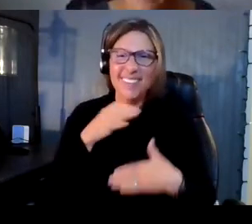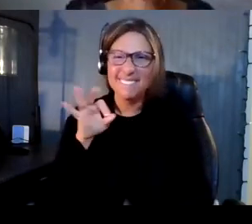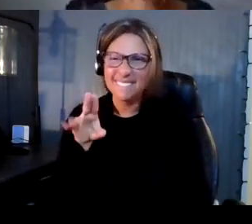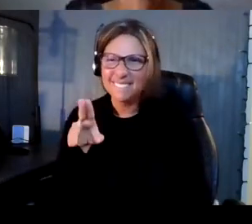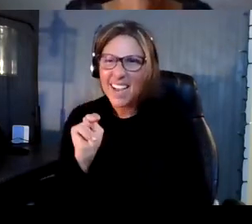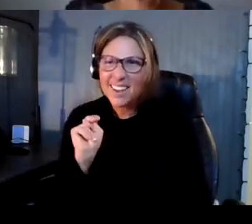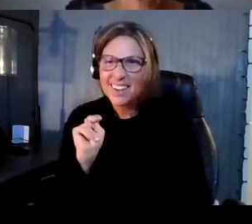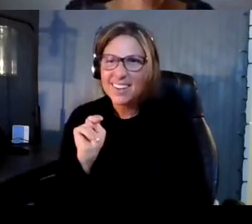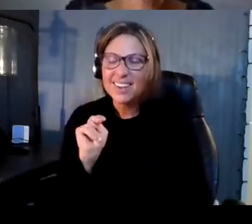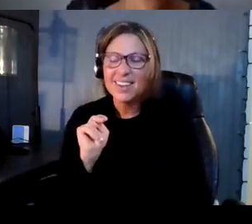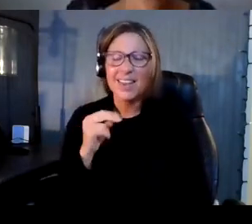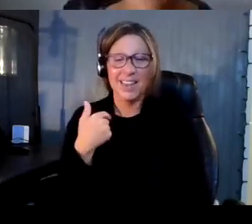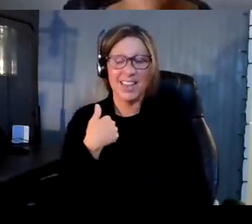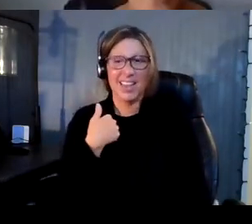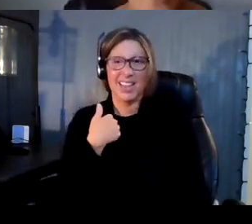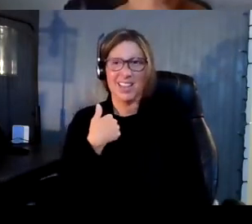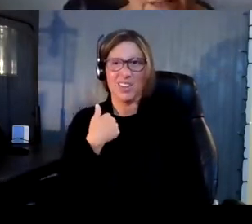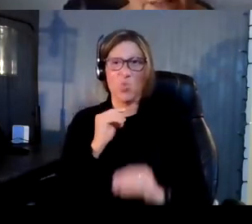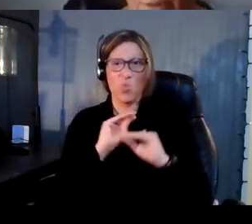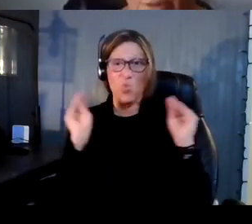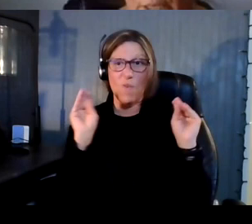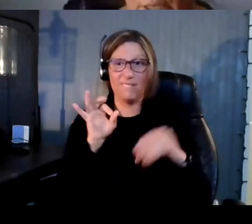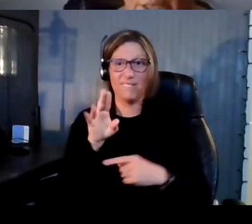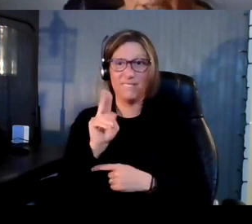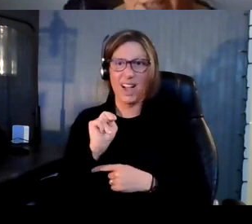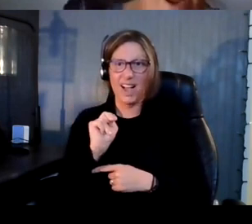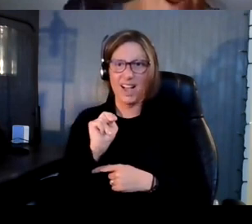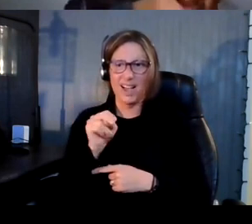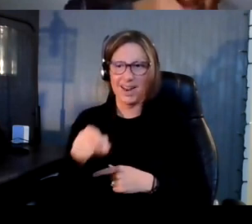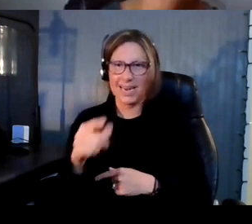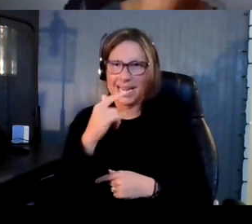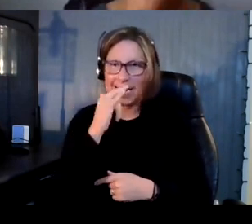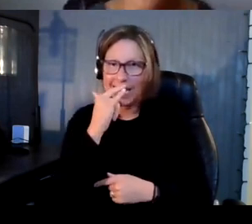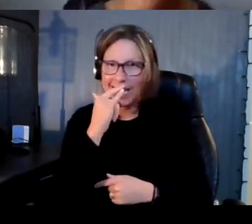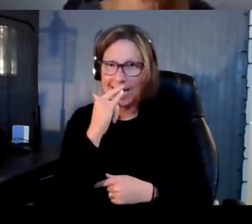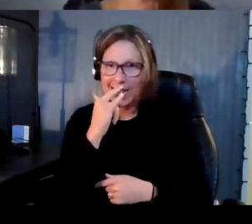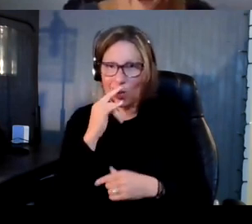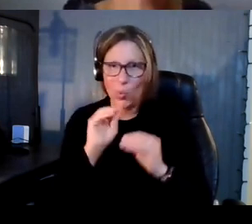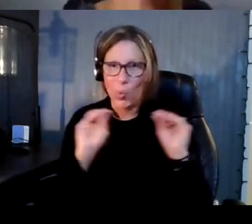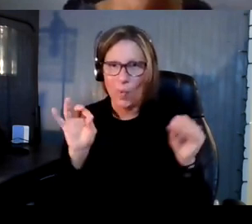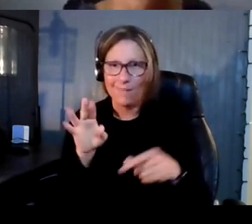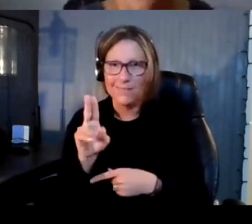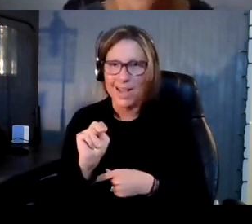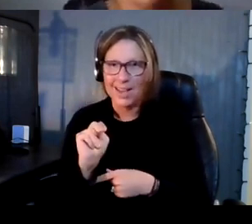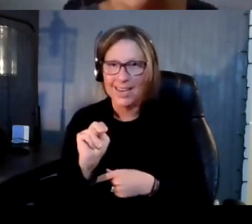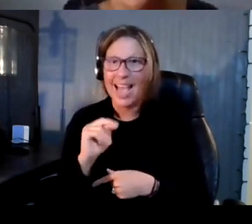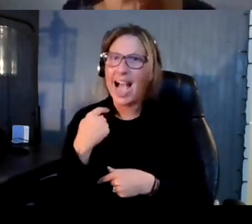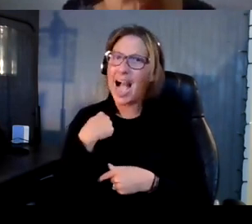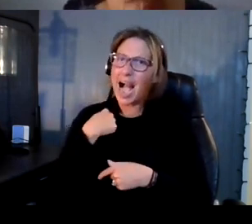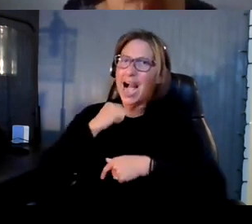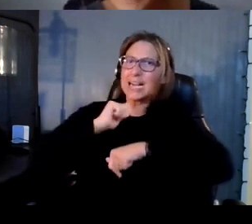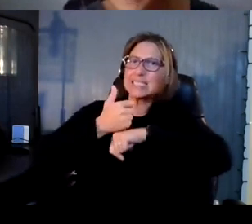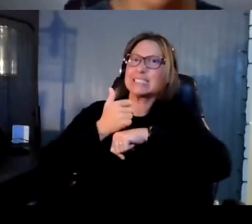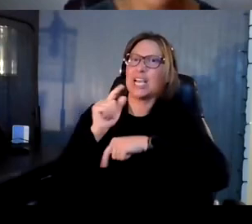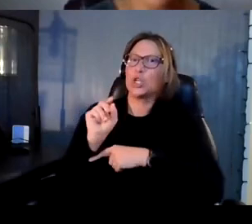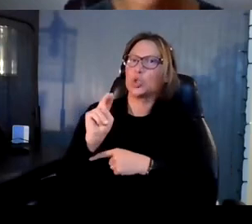not having fun, how do I expect the kid to have fun? So I have to set the tone. I'm setting that. I want to be warm.